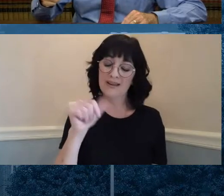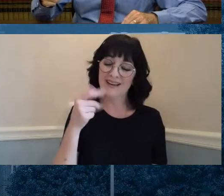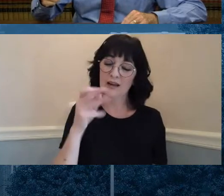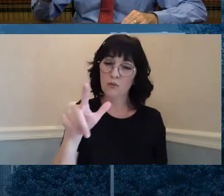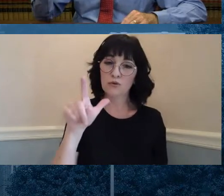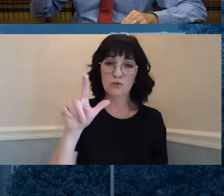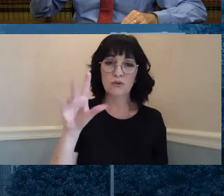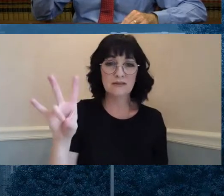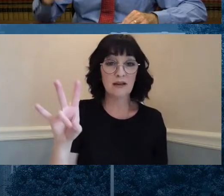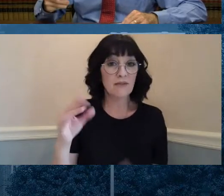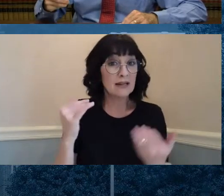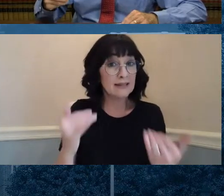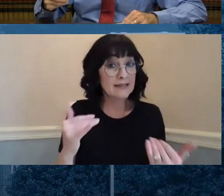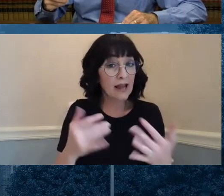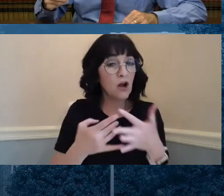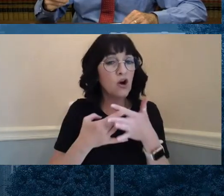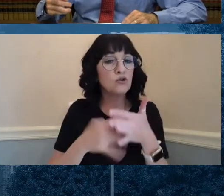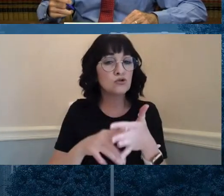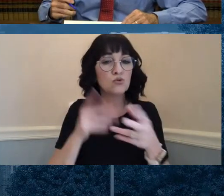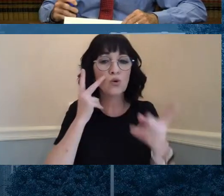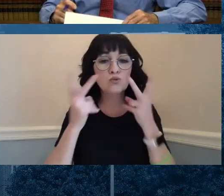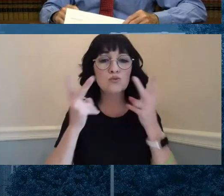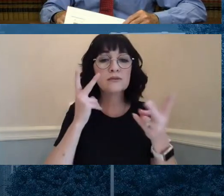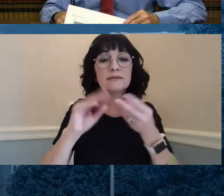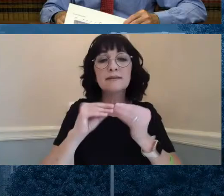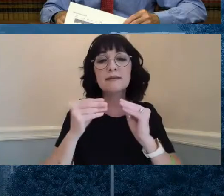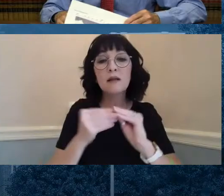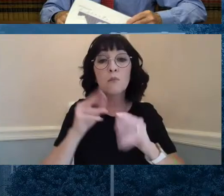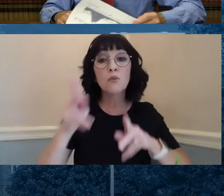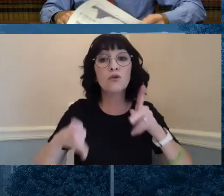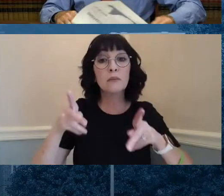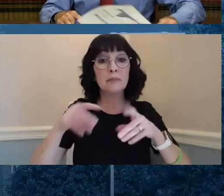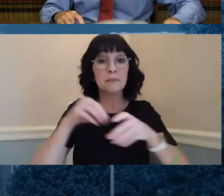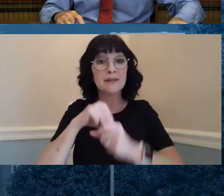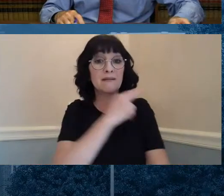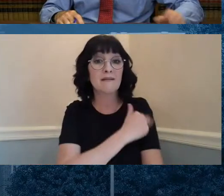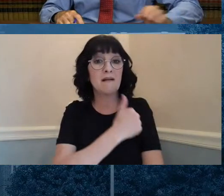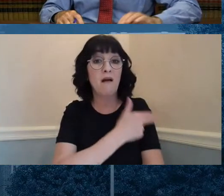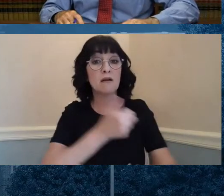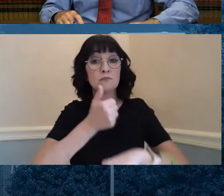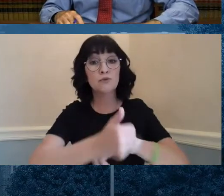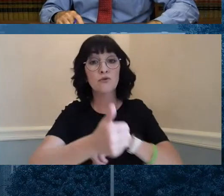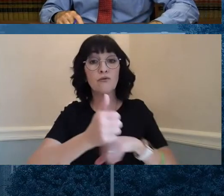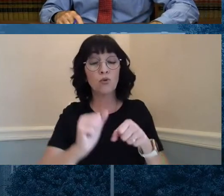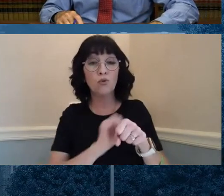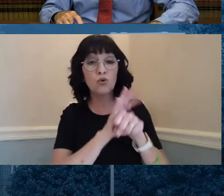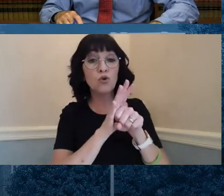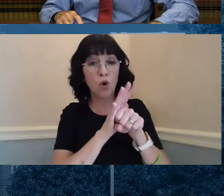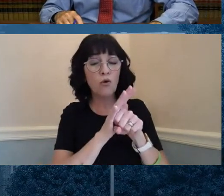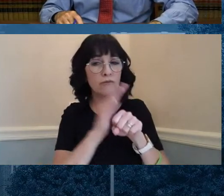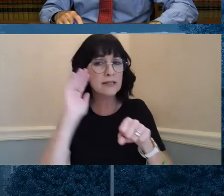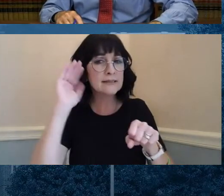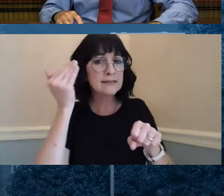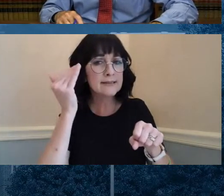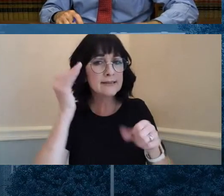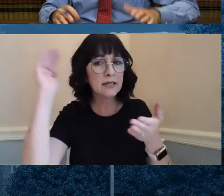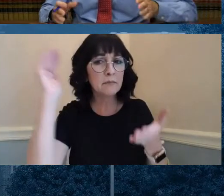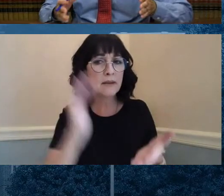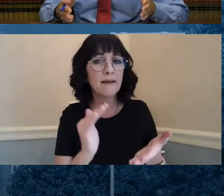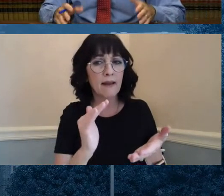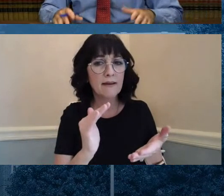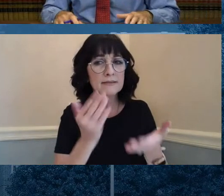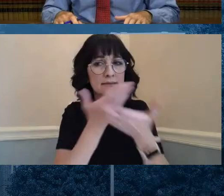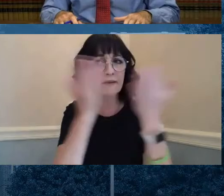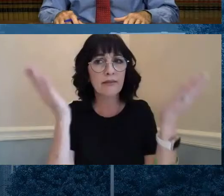people are getting vaccinated, continuing to wear your masks when you're indoors in particular, we're going to see that decline as